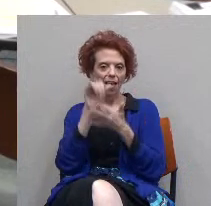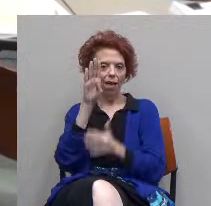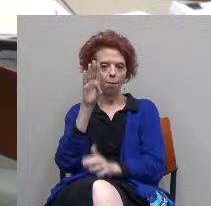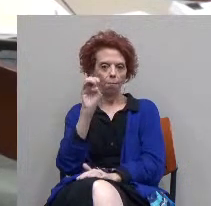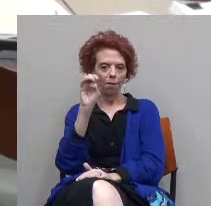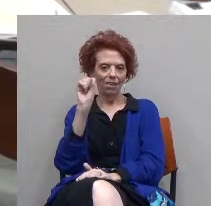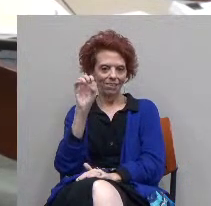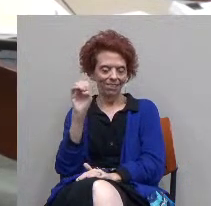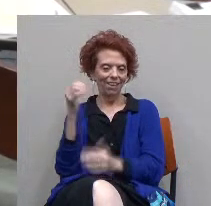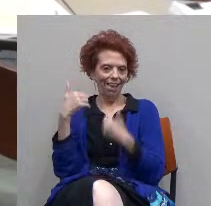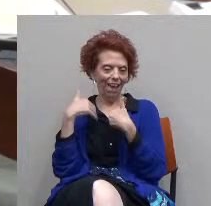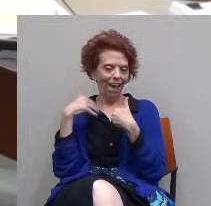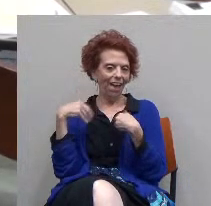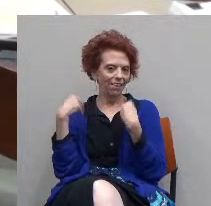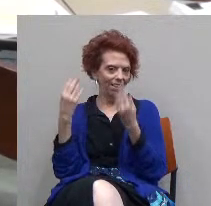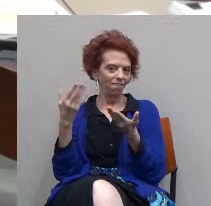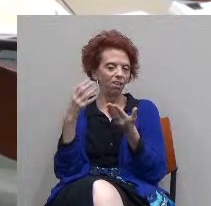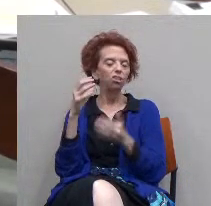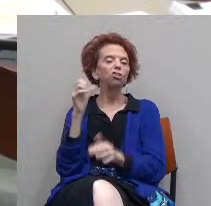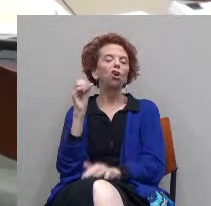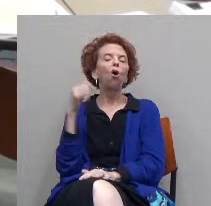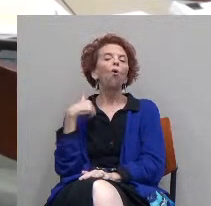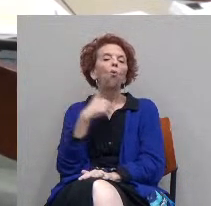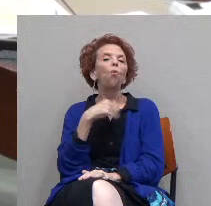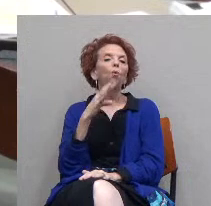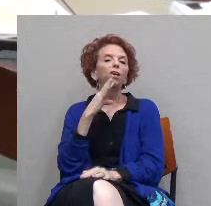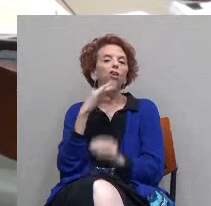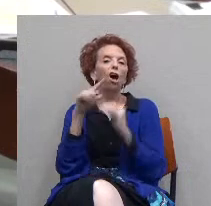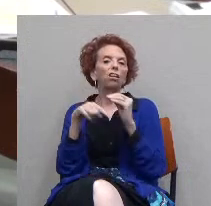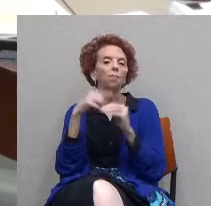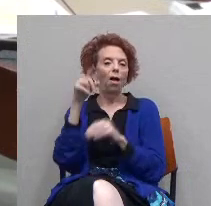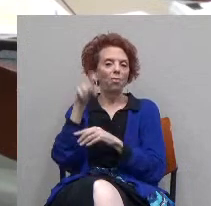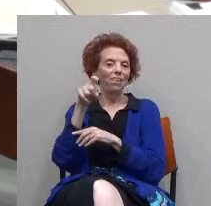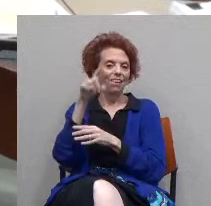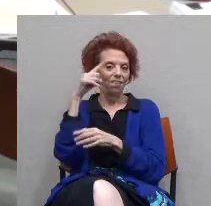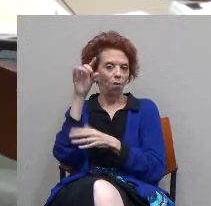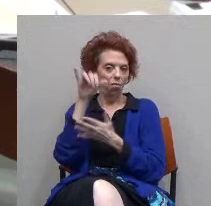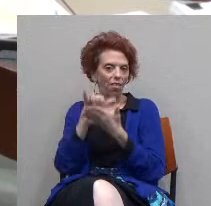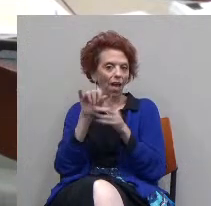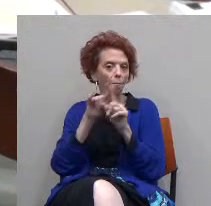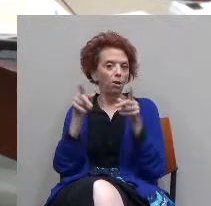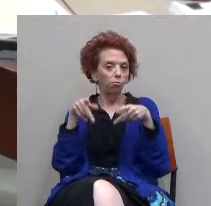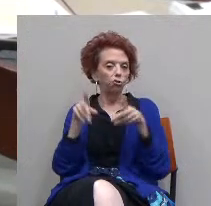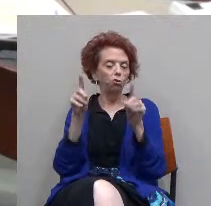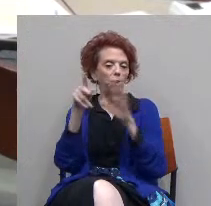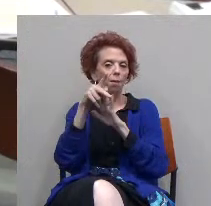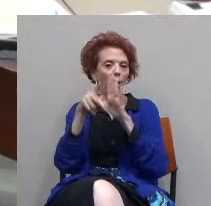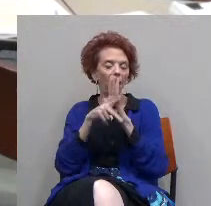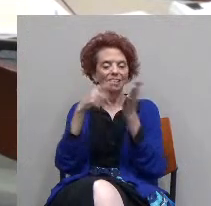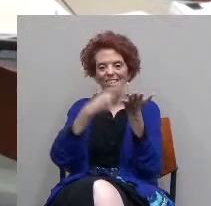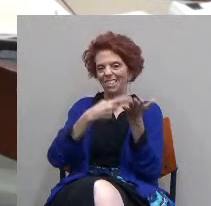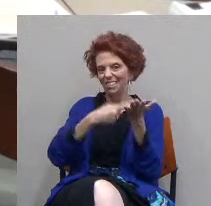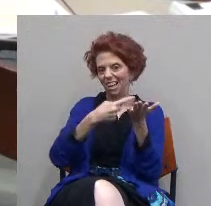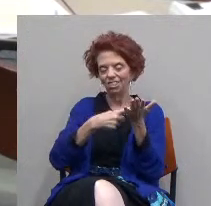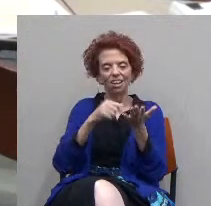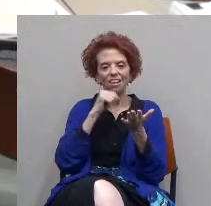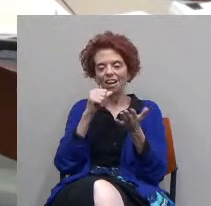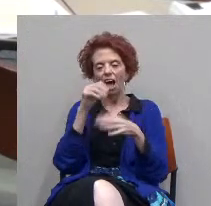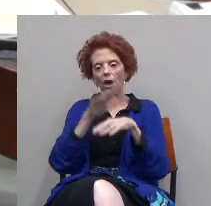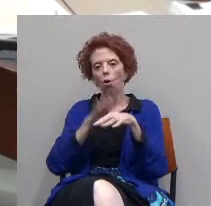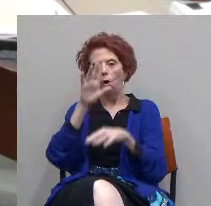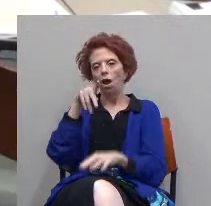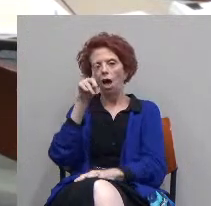had been given. So we talked about the need for that, but it was just during a policy discussion, not necessarily on an